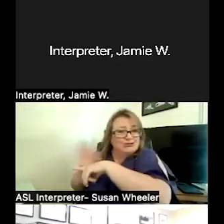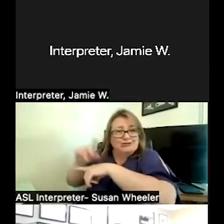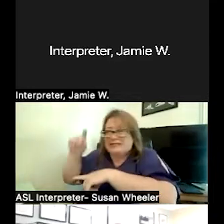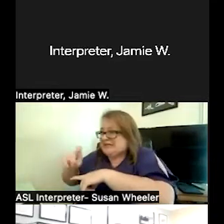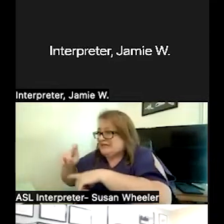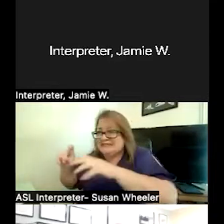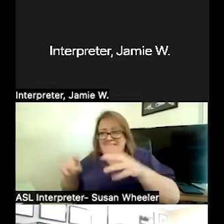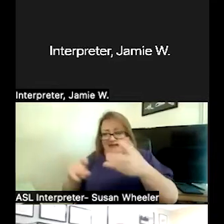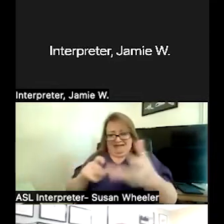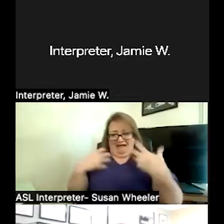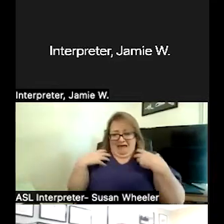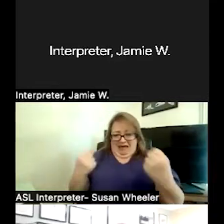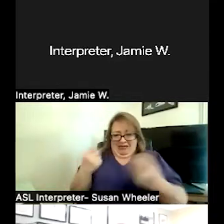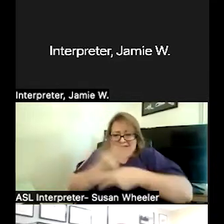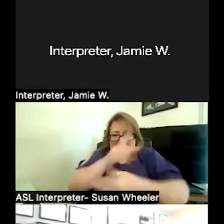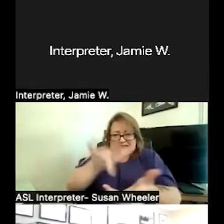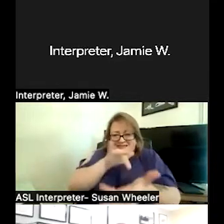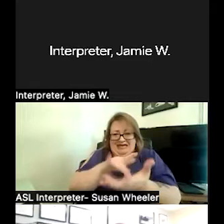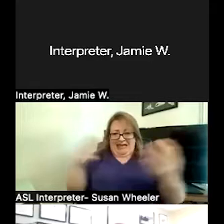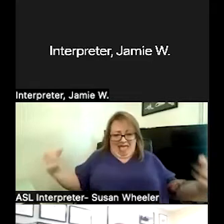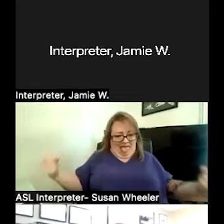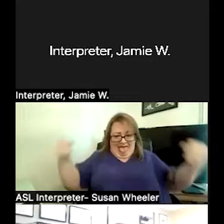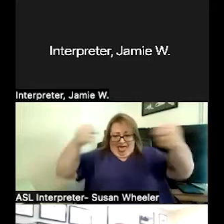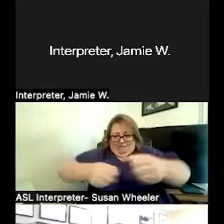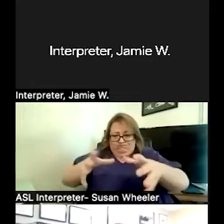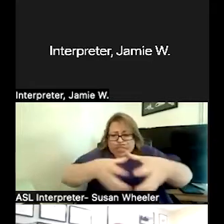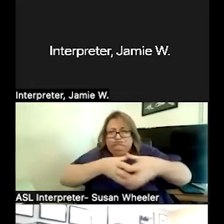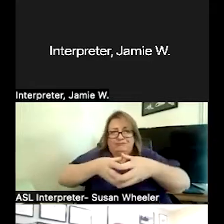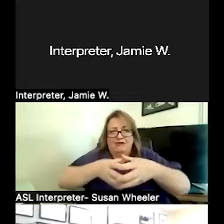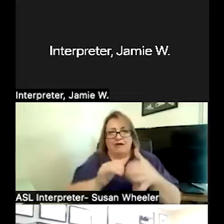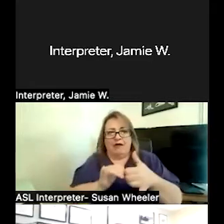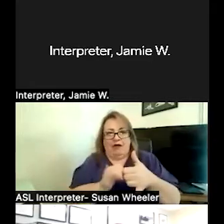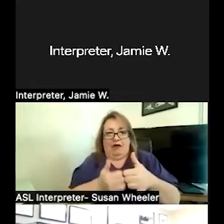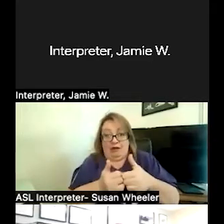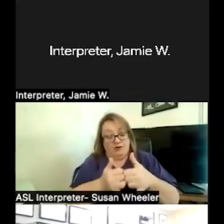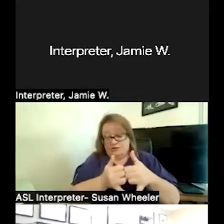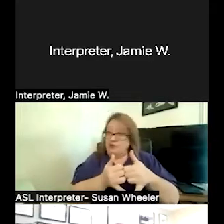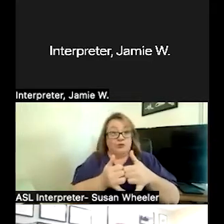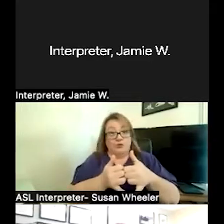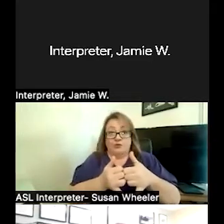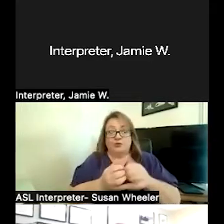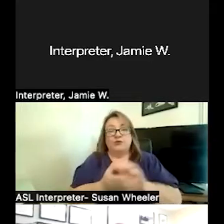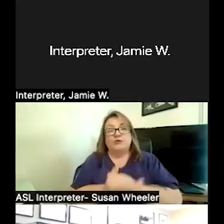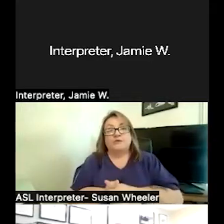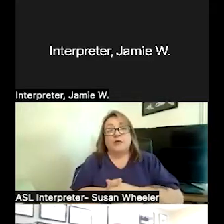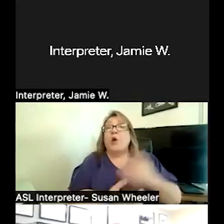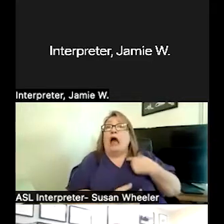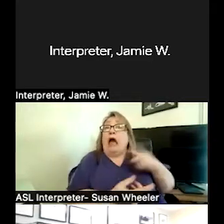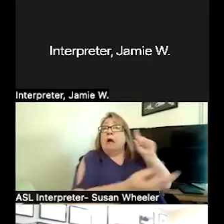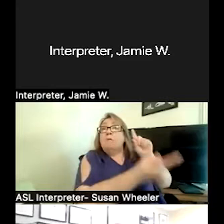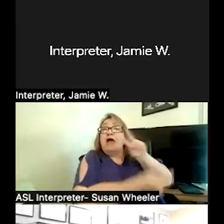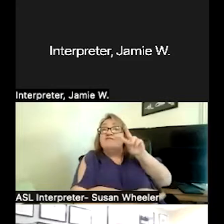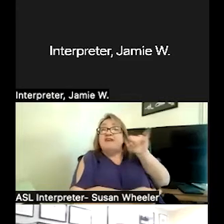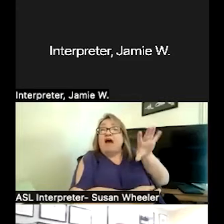setting? How do you do that? So one of the things when I met Vance at the earthquake conference is